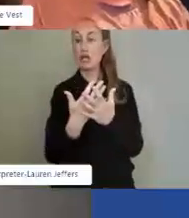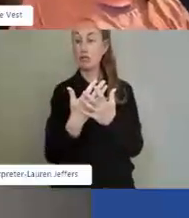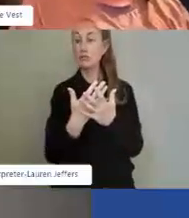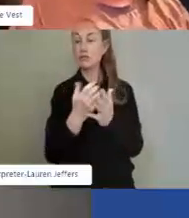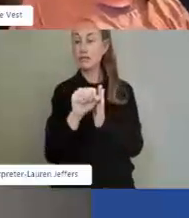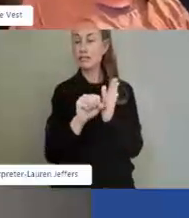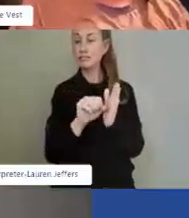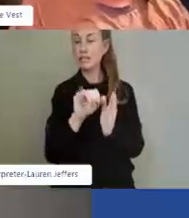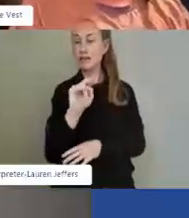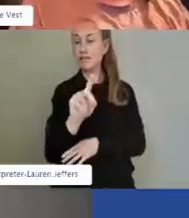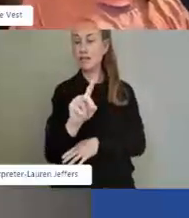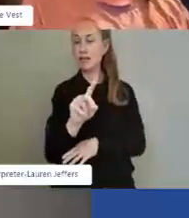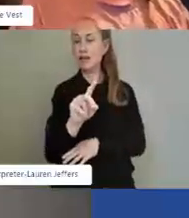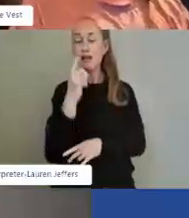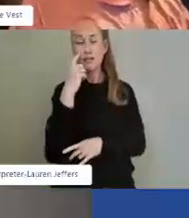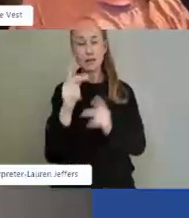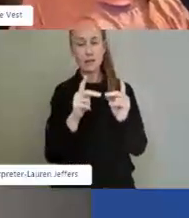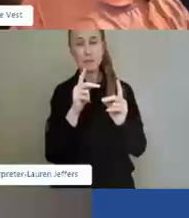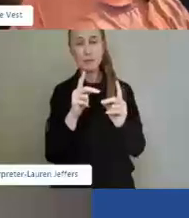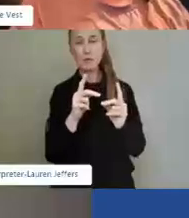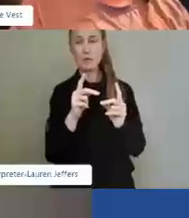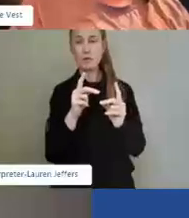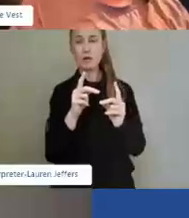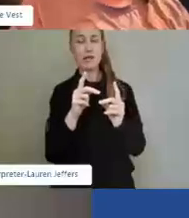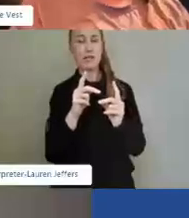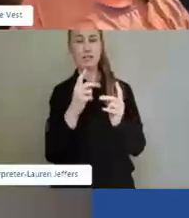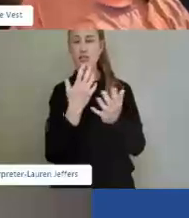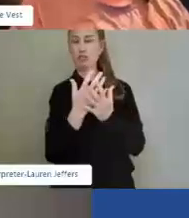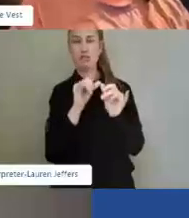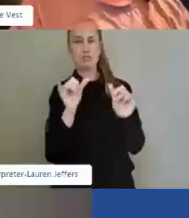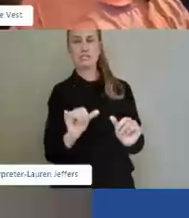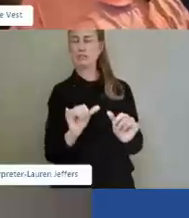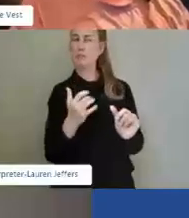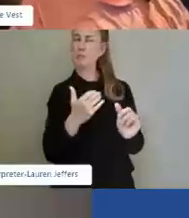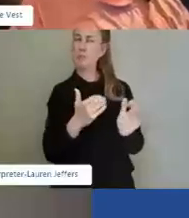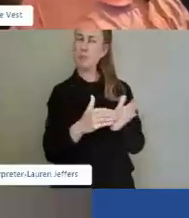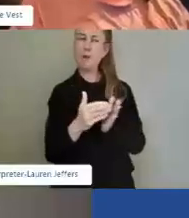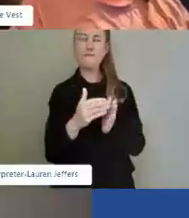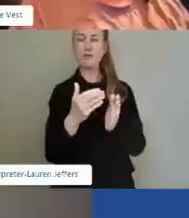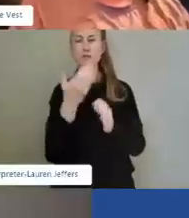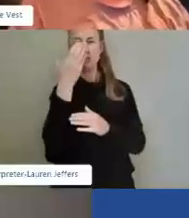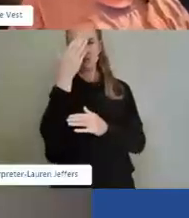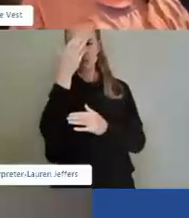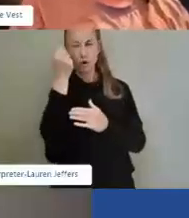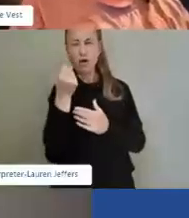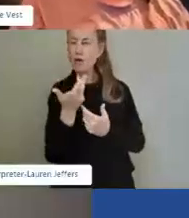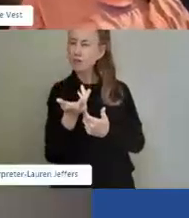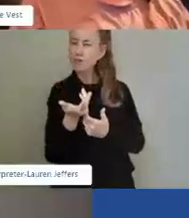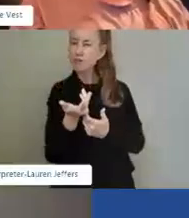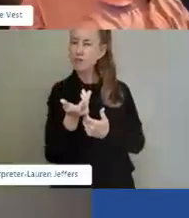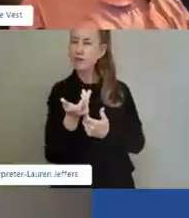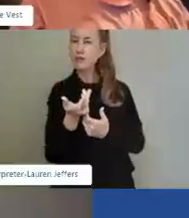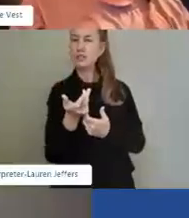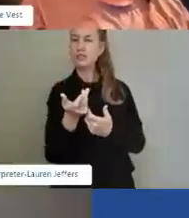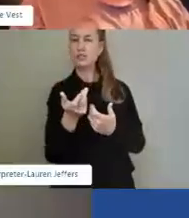I think that the people in our correctional system get forgotten a lot of times, and this is a way for us